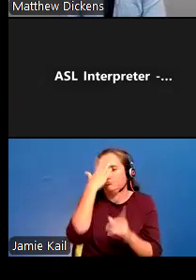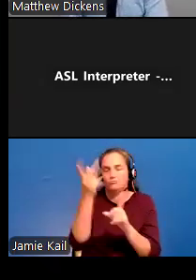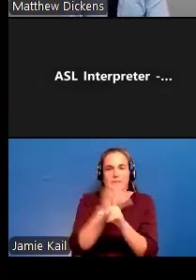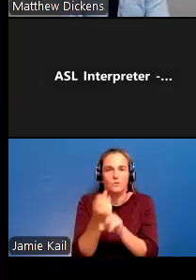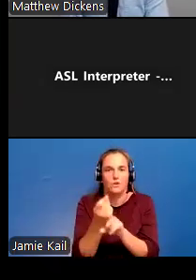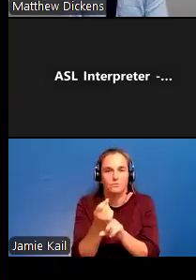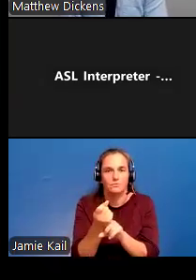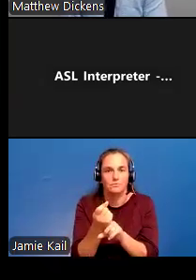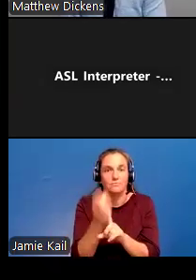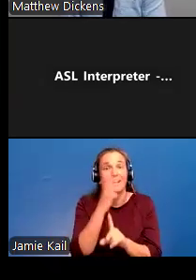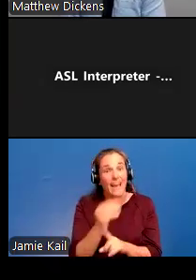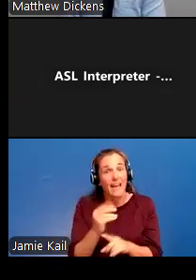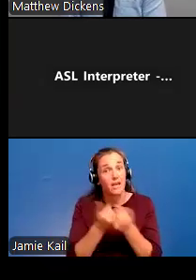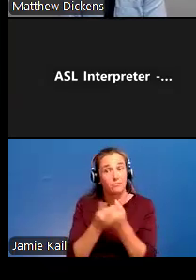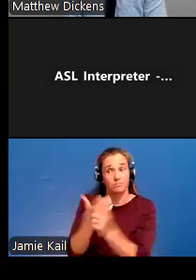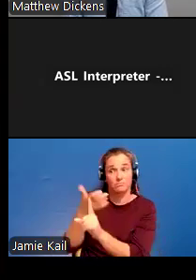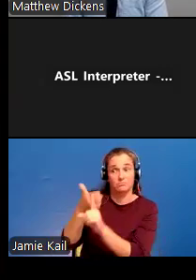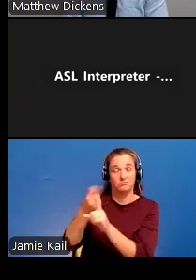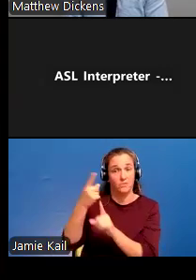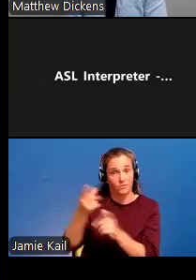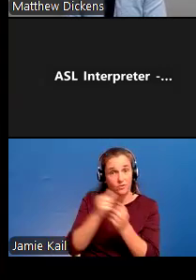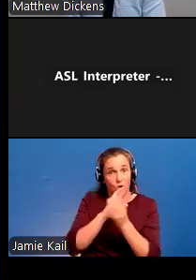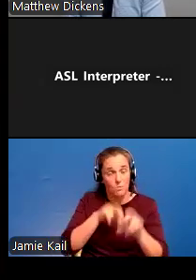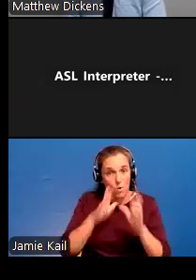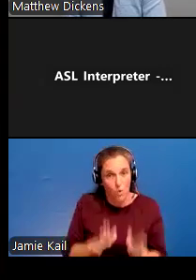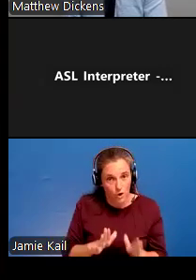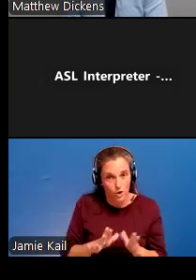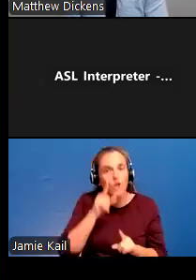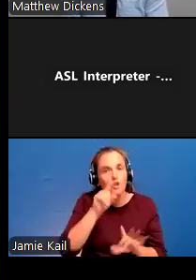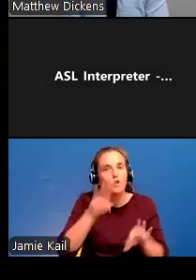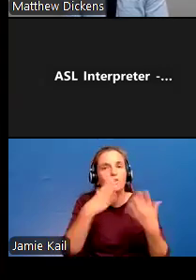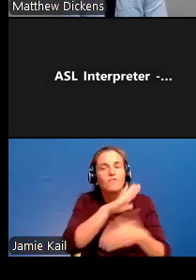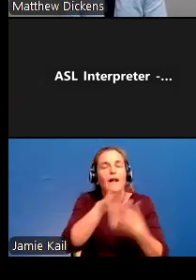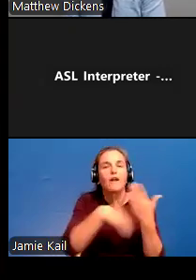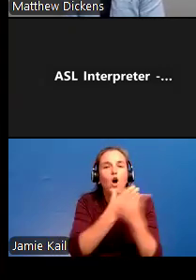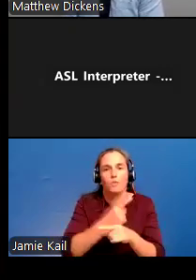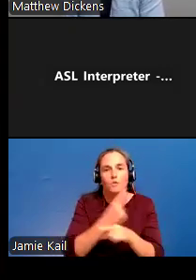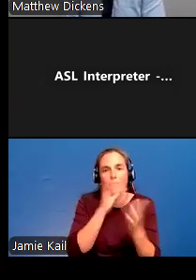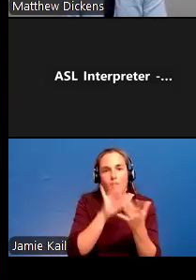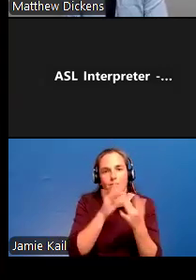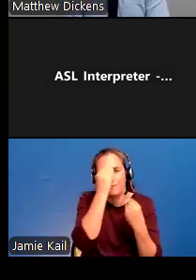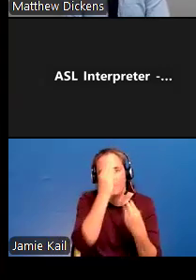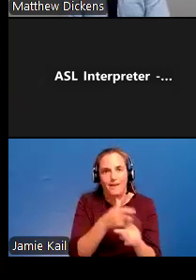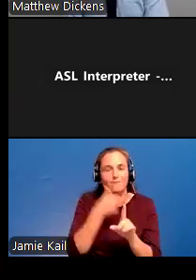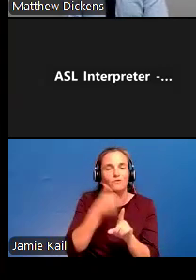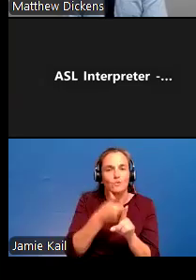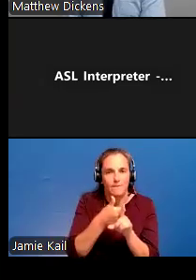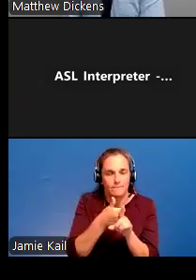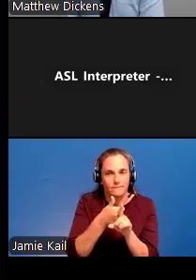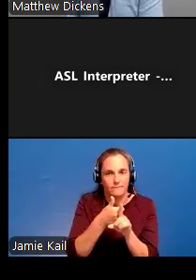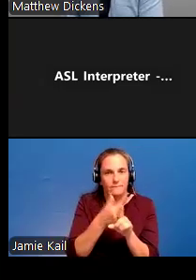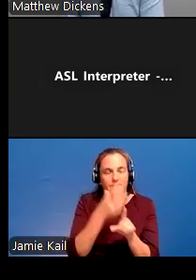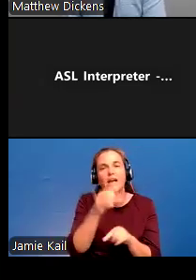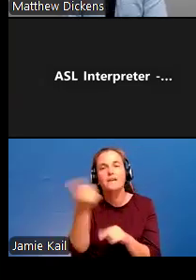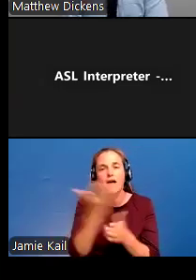And then as a reporter, you should provide all appropriate contact information for yourself. Another thing that is in